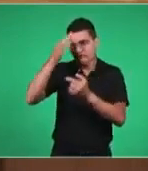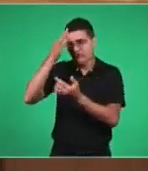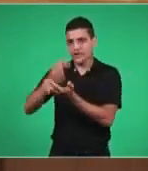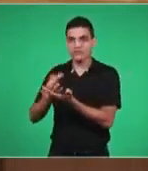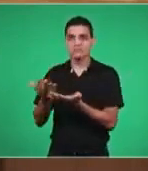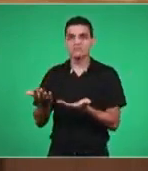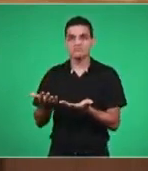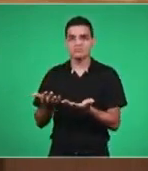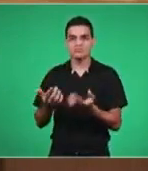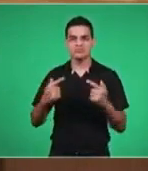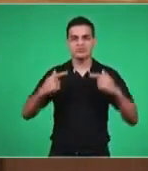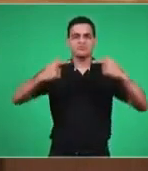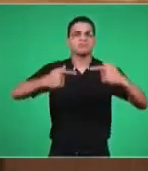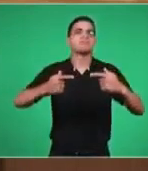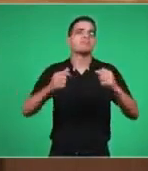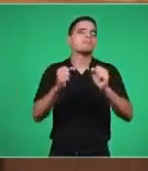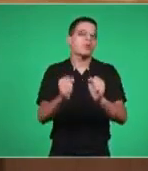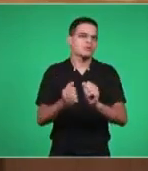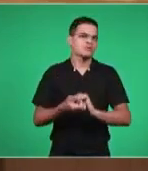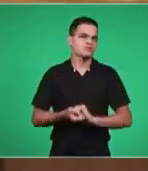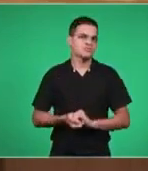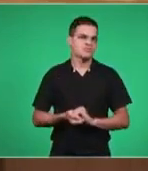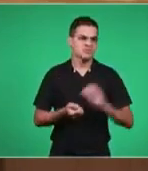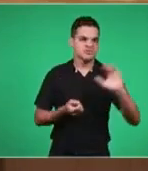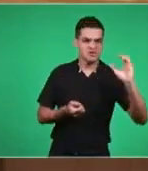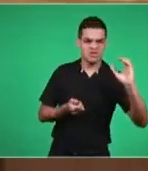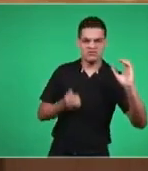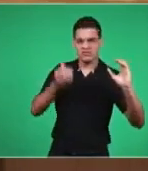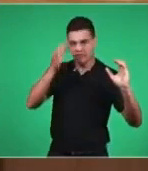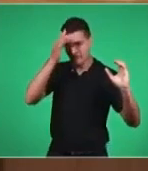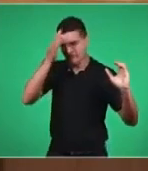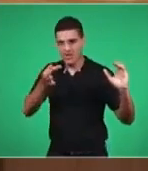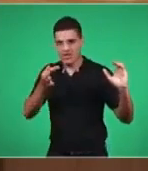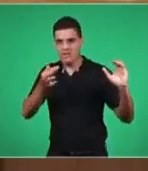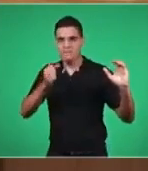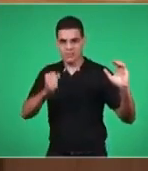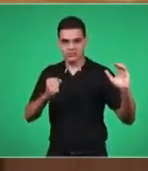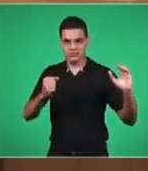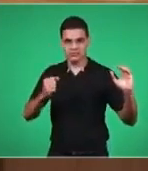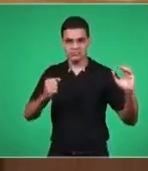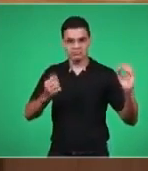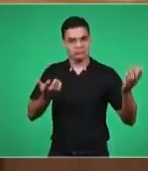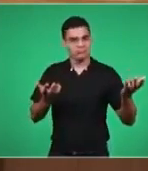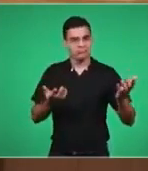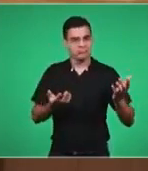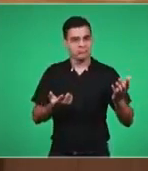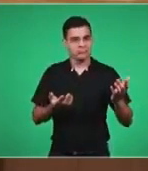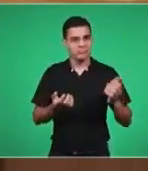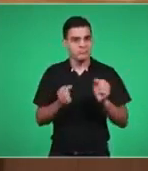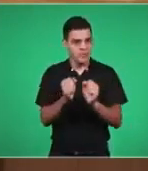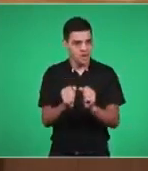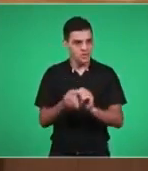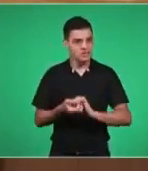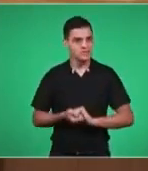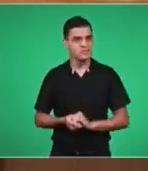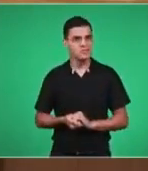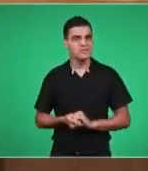can confront with itself, with science, can you confront science with science?